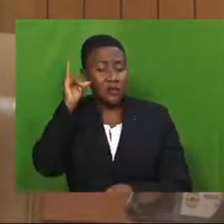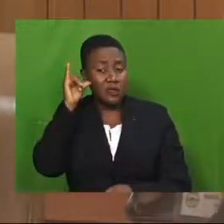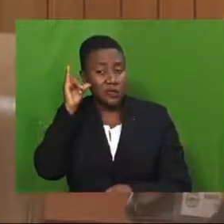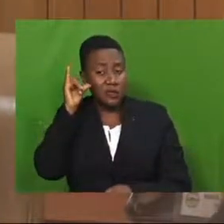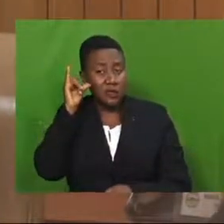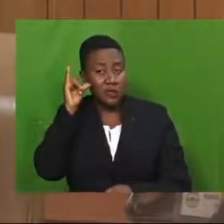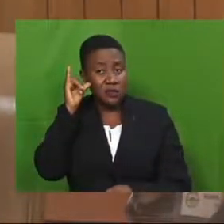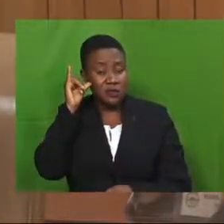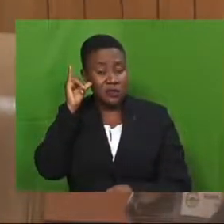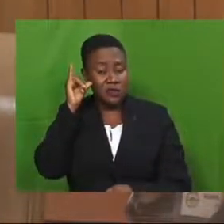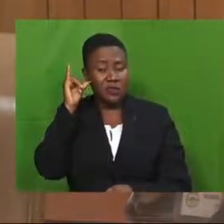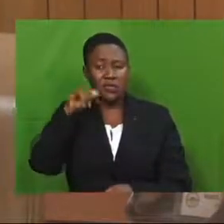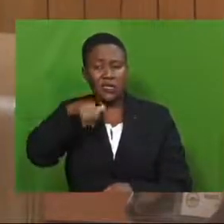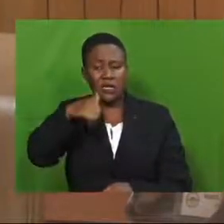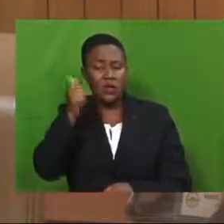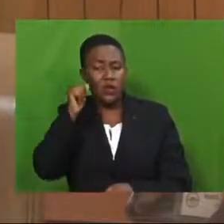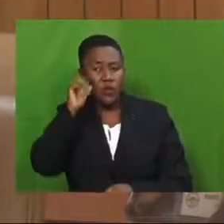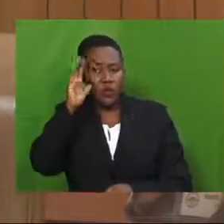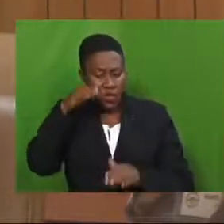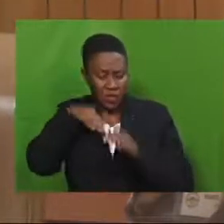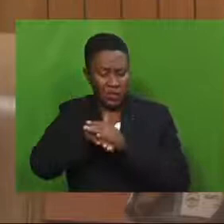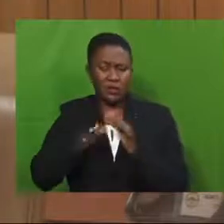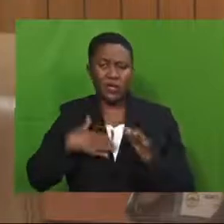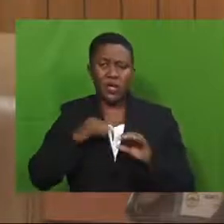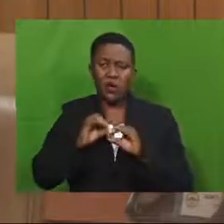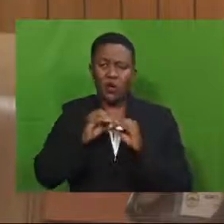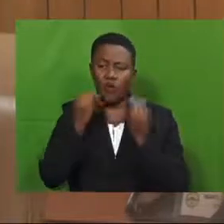who walked to my office unannounced